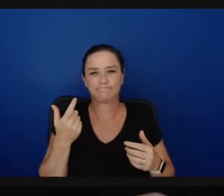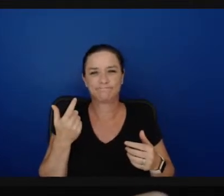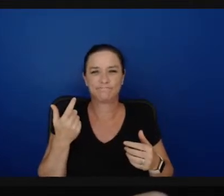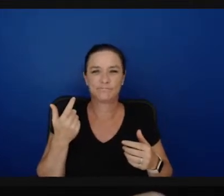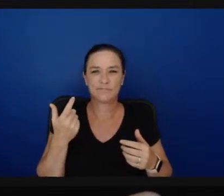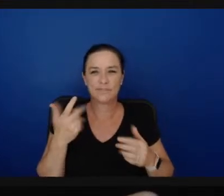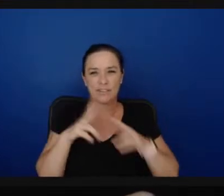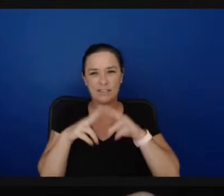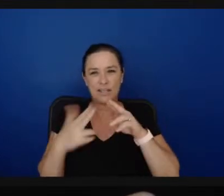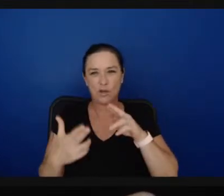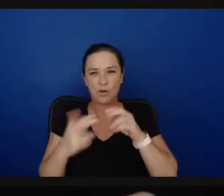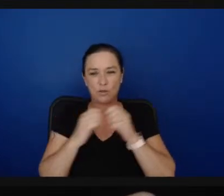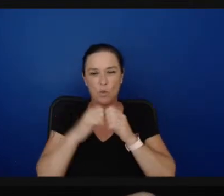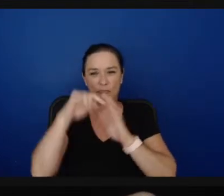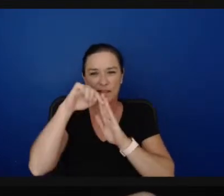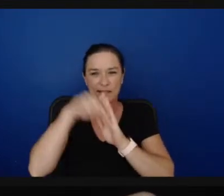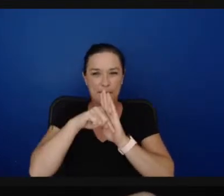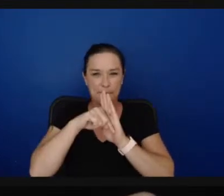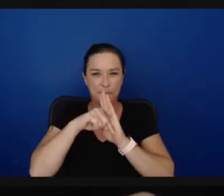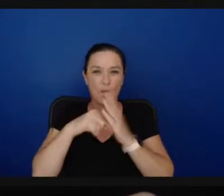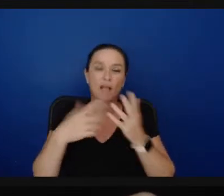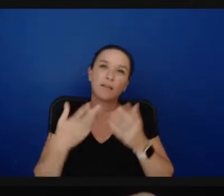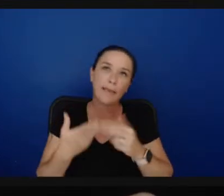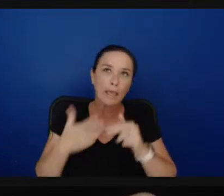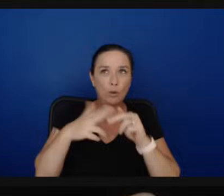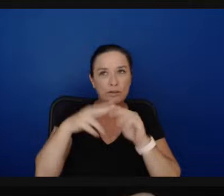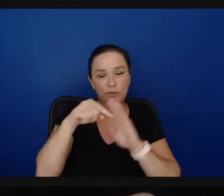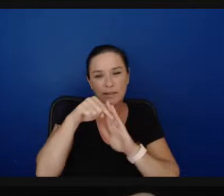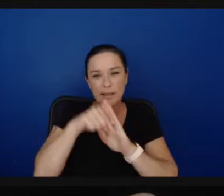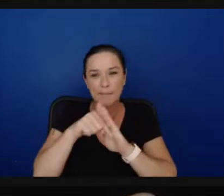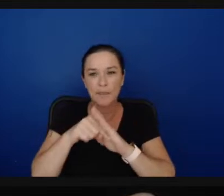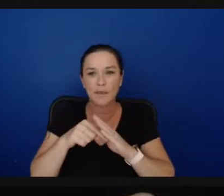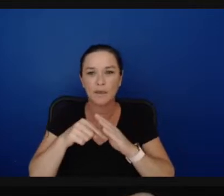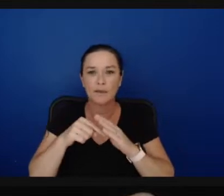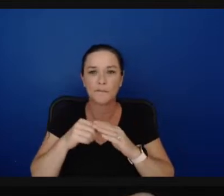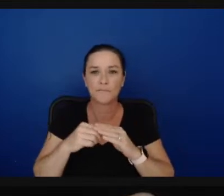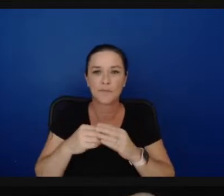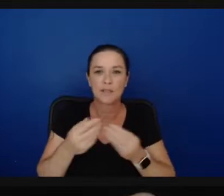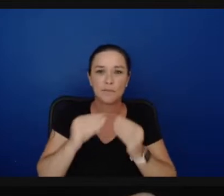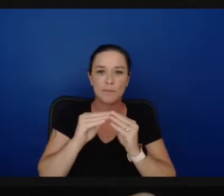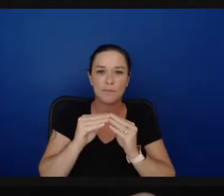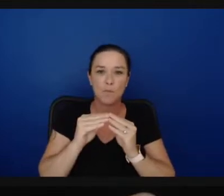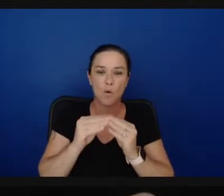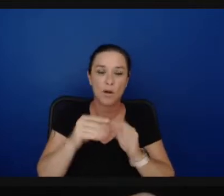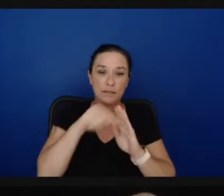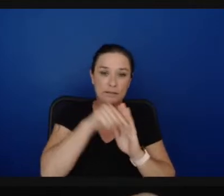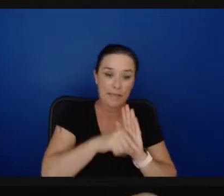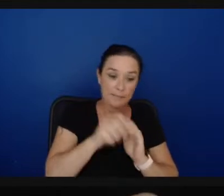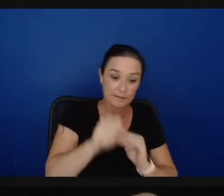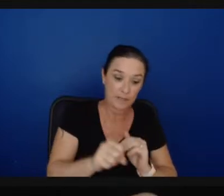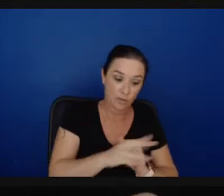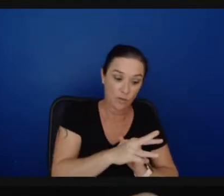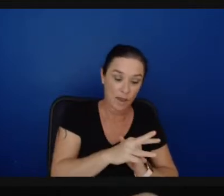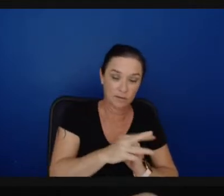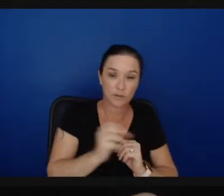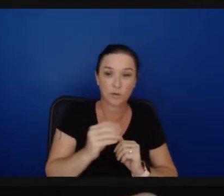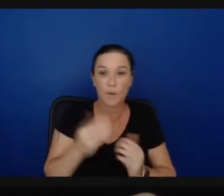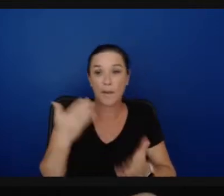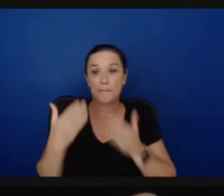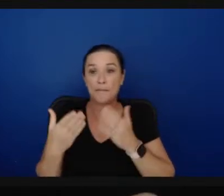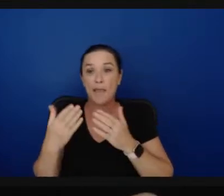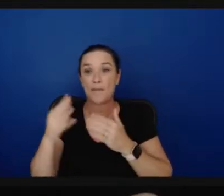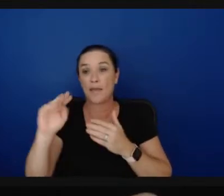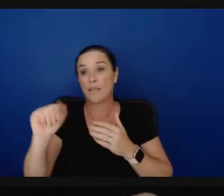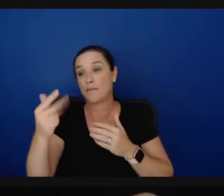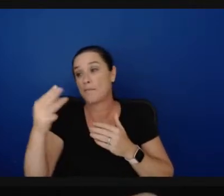decrease in depth, right? Or increase in depth. It's getting deeper further southwest. So it could be that as the magma is entering this crack